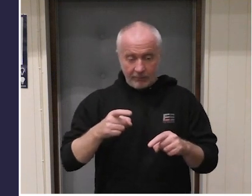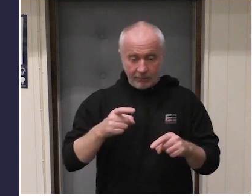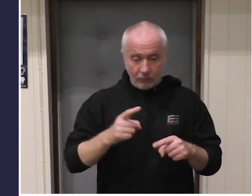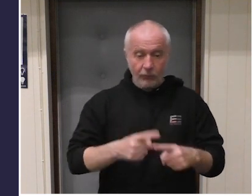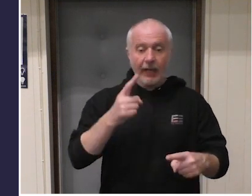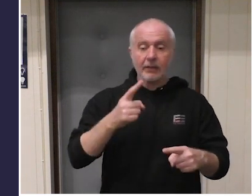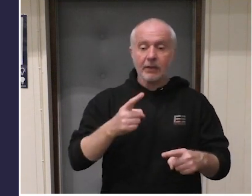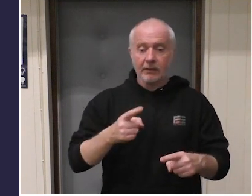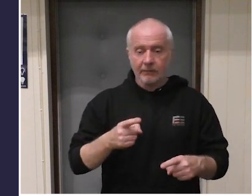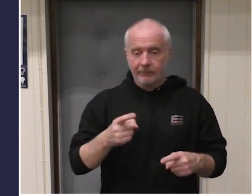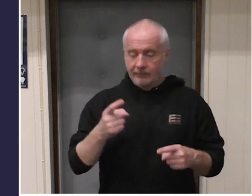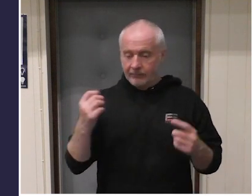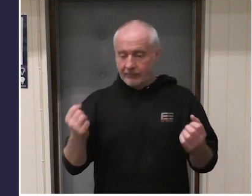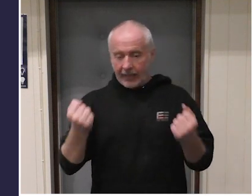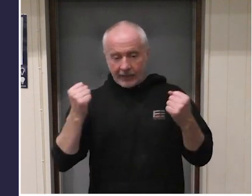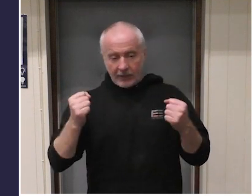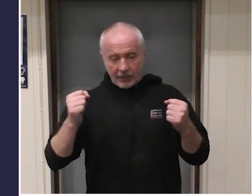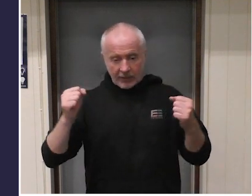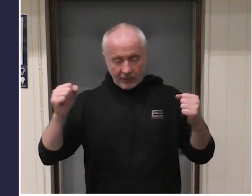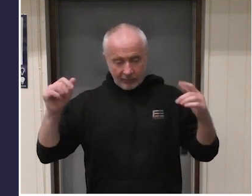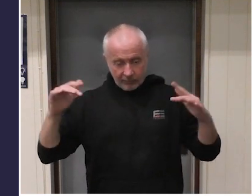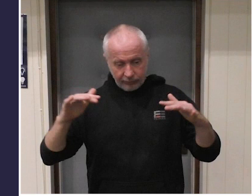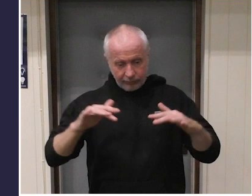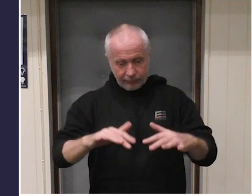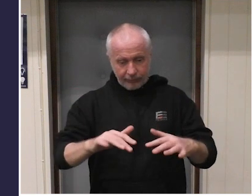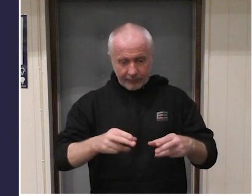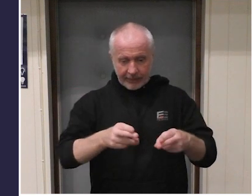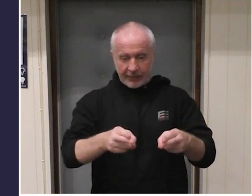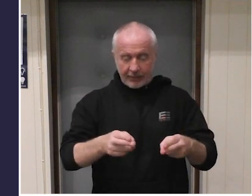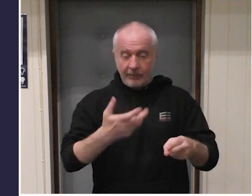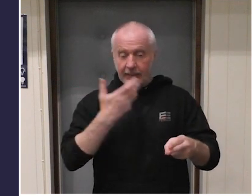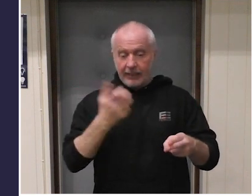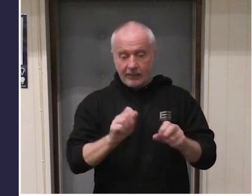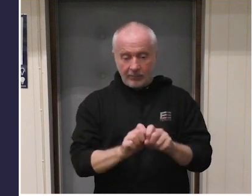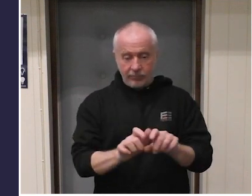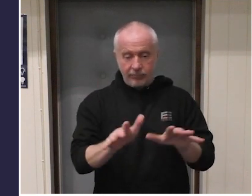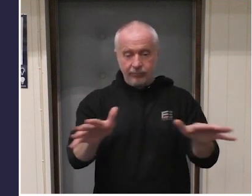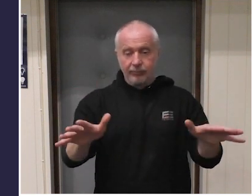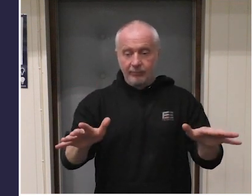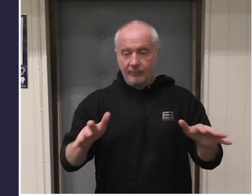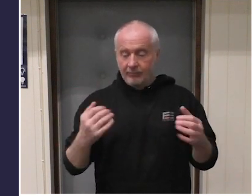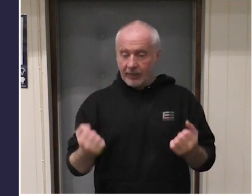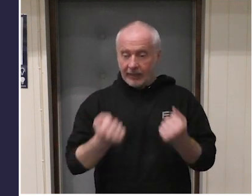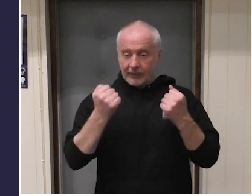as we put energy into a system and there's heat coming out, the flow of energy itself